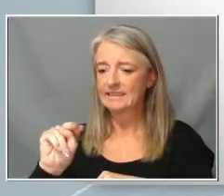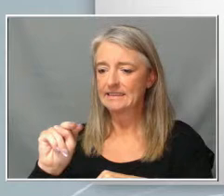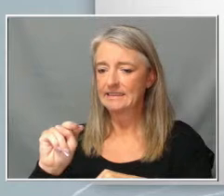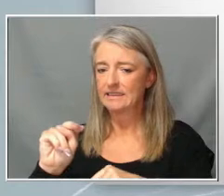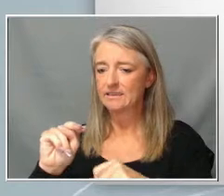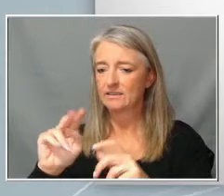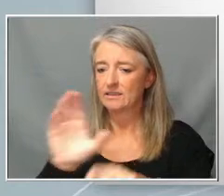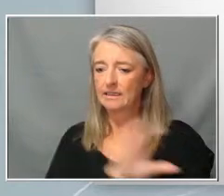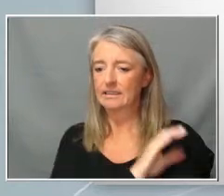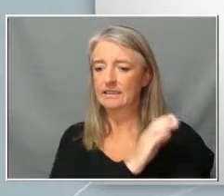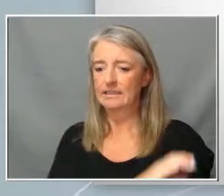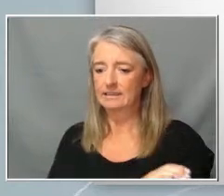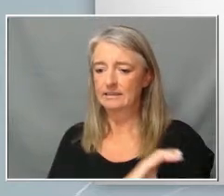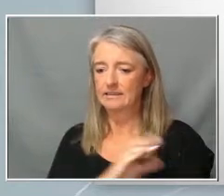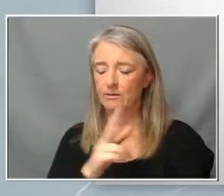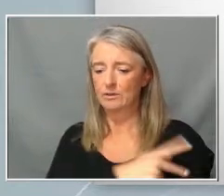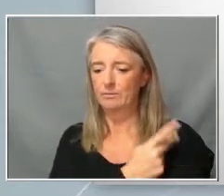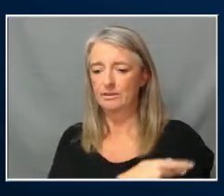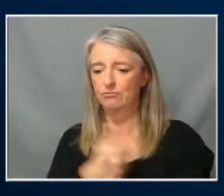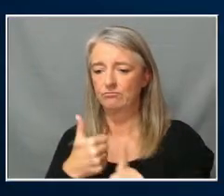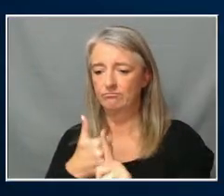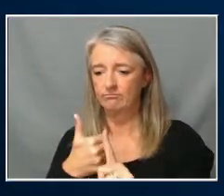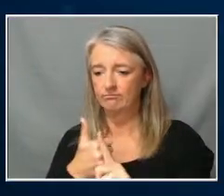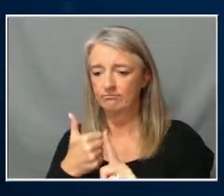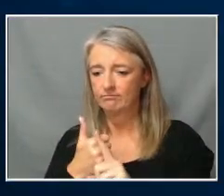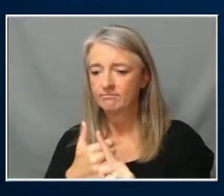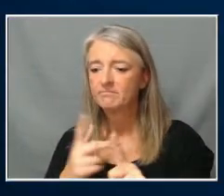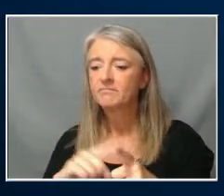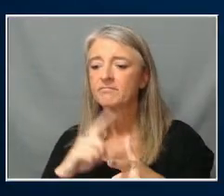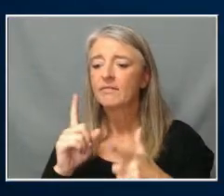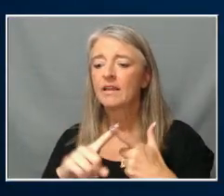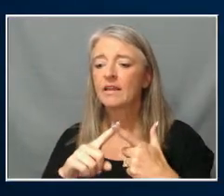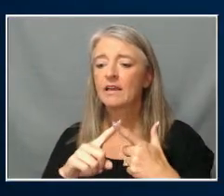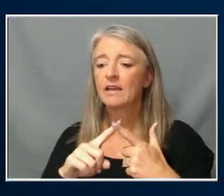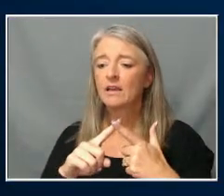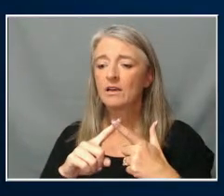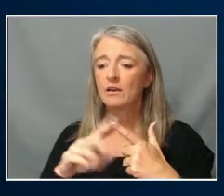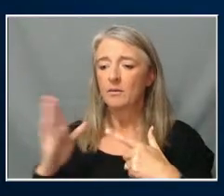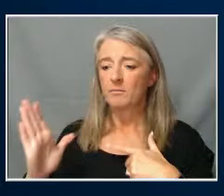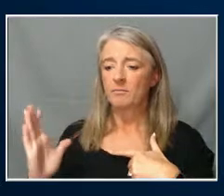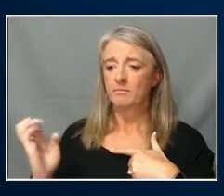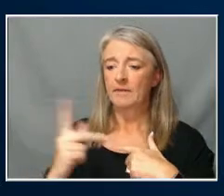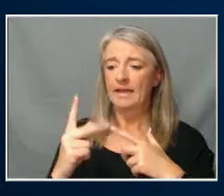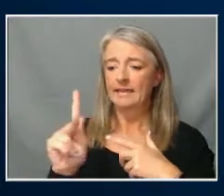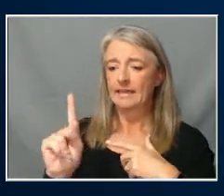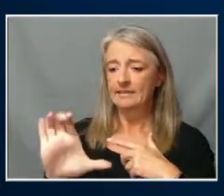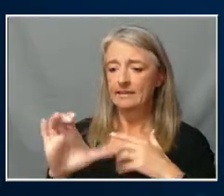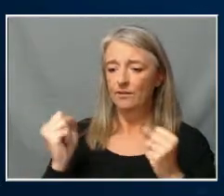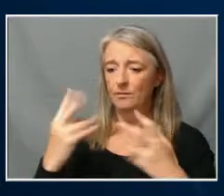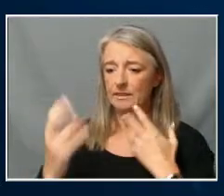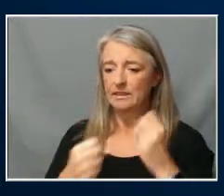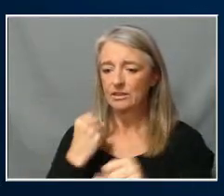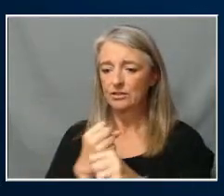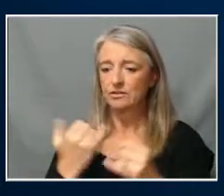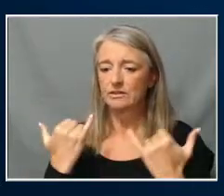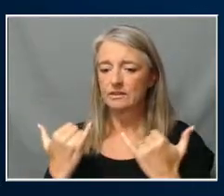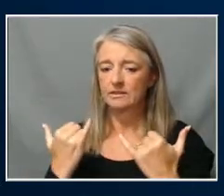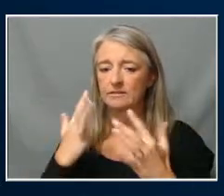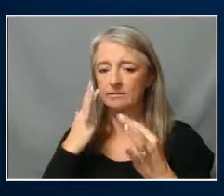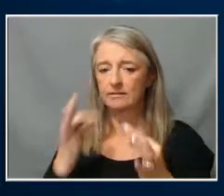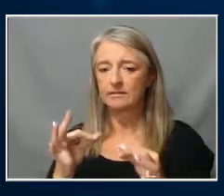where I was a patient. And we've been back in Kansas City for several years now. But yeah, what Steps of Faith does is we